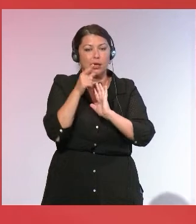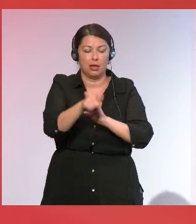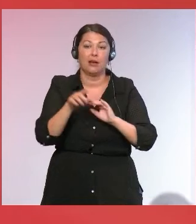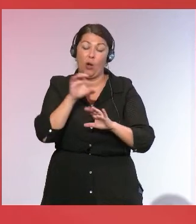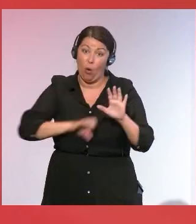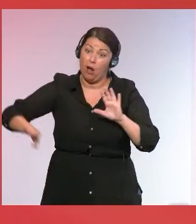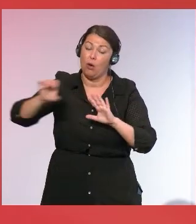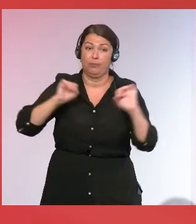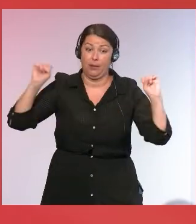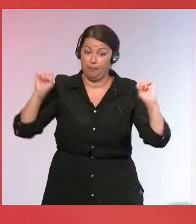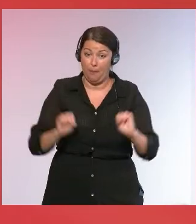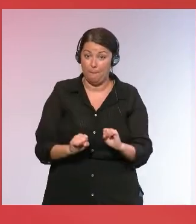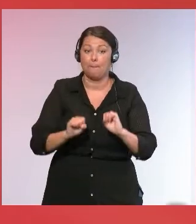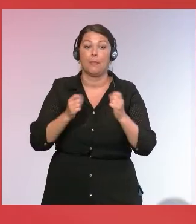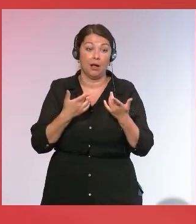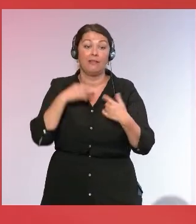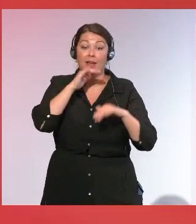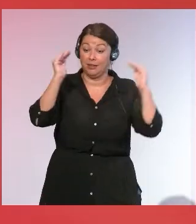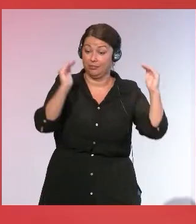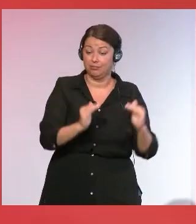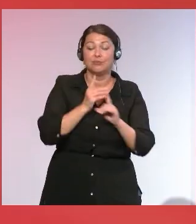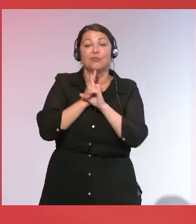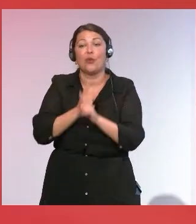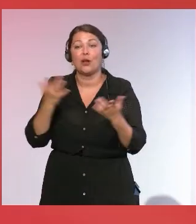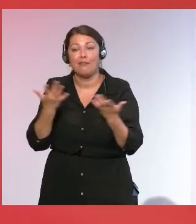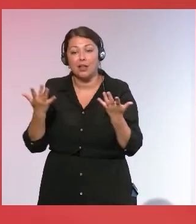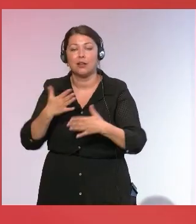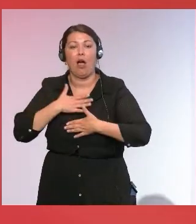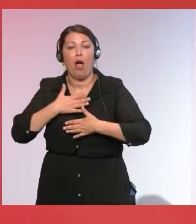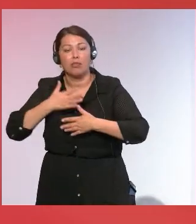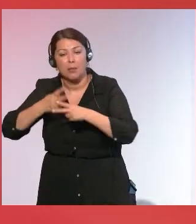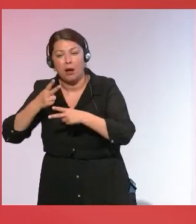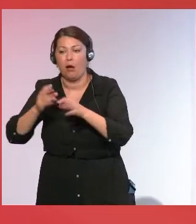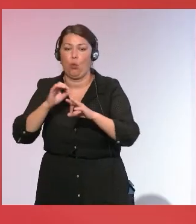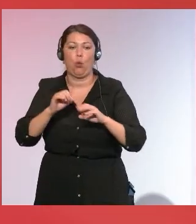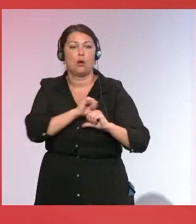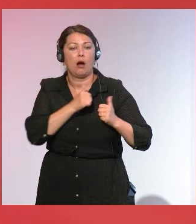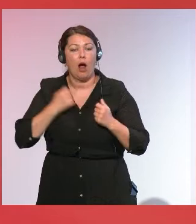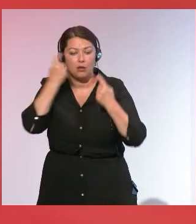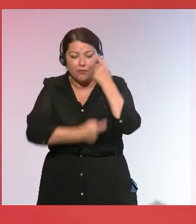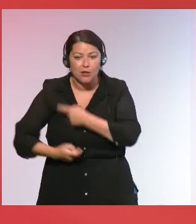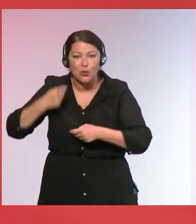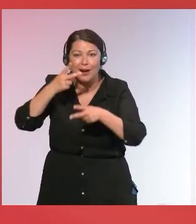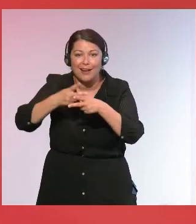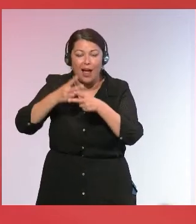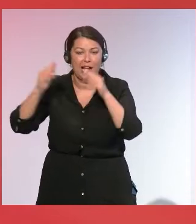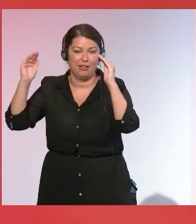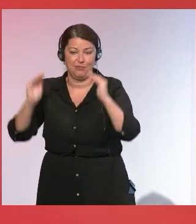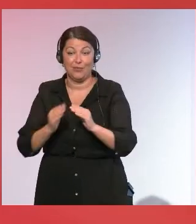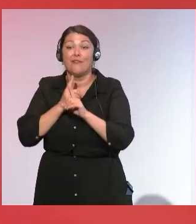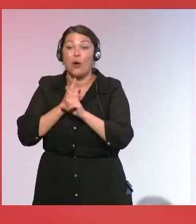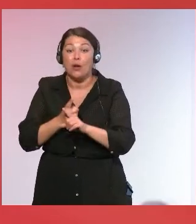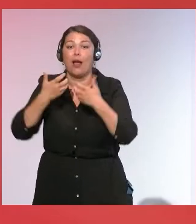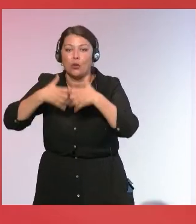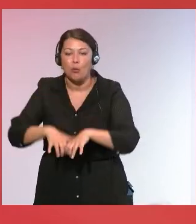mortality. Also, active travel, I've heard that mentioned earlier, and I think there's a workshop on it later, is very